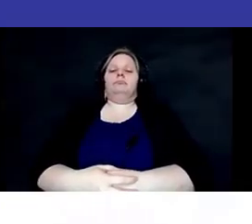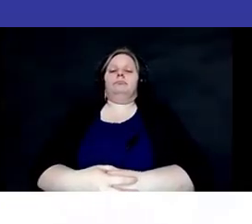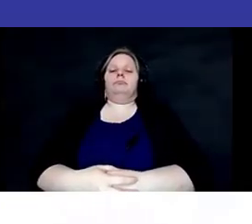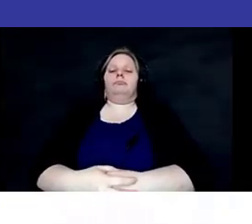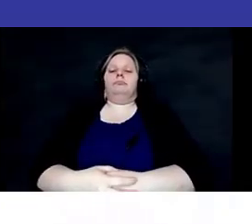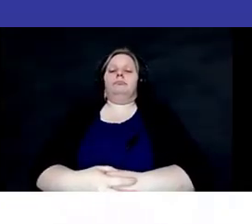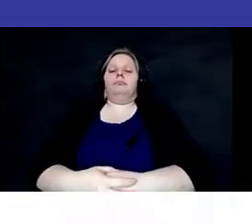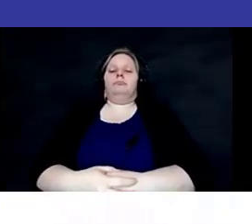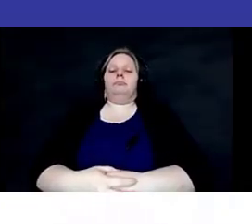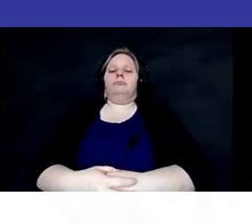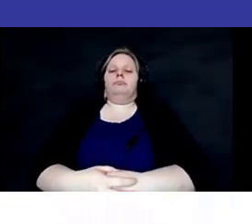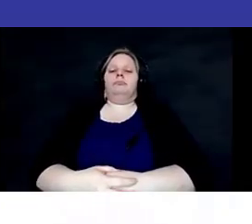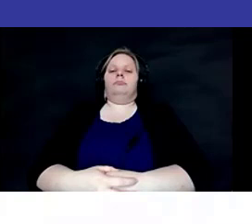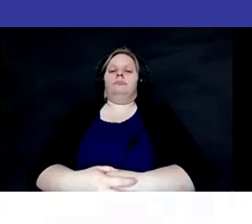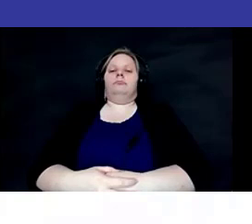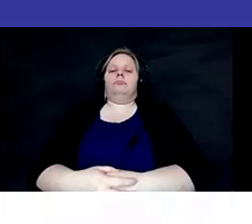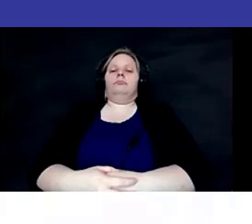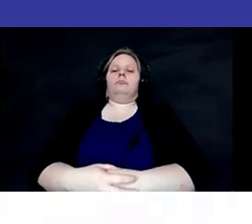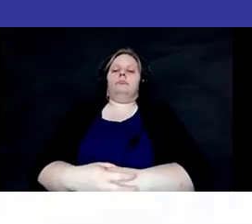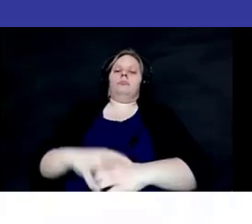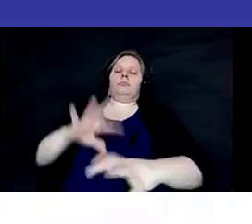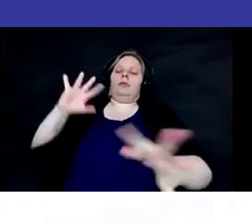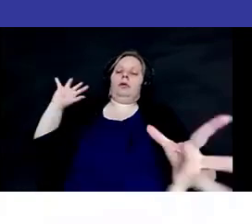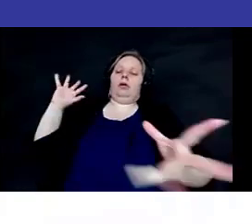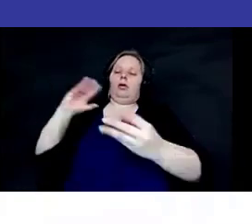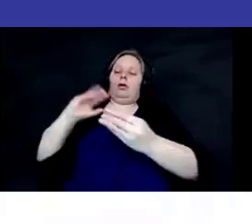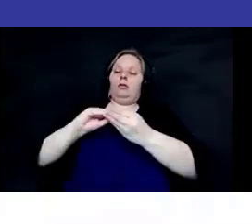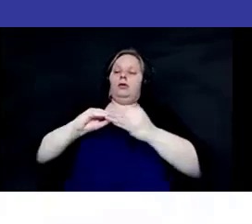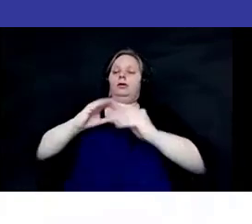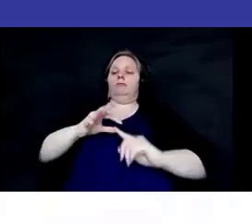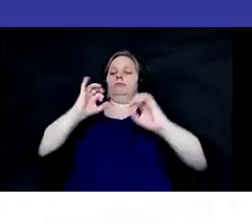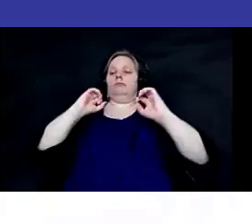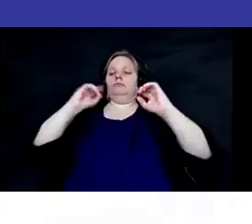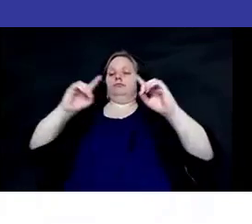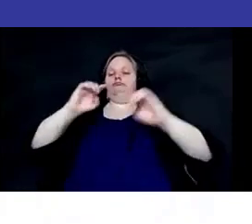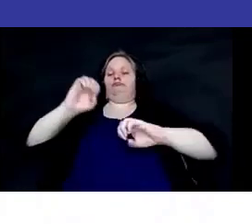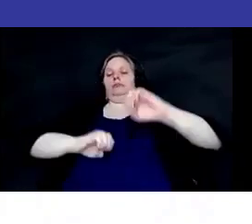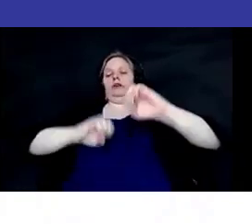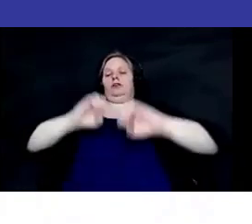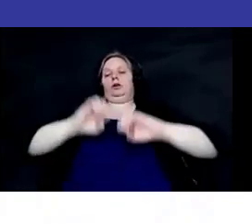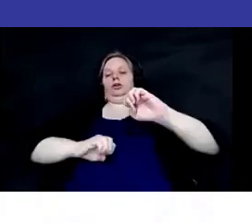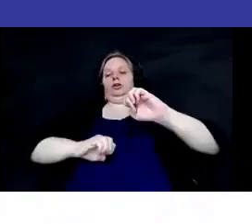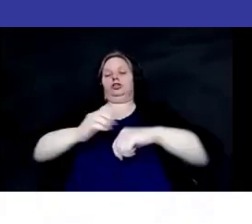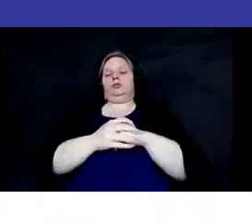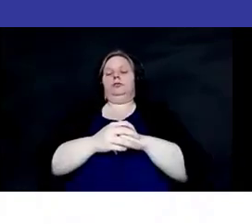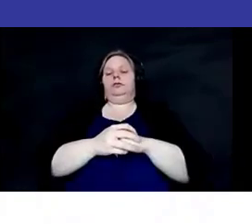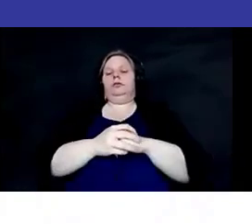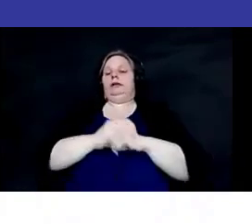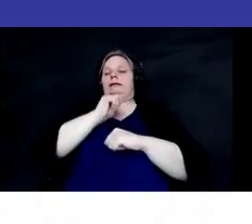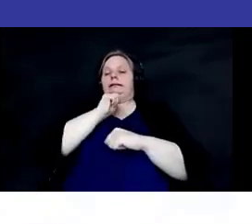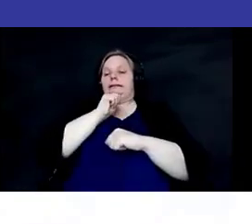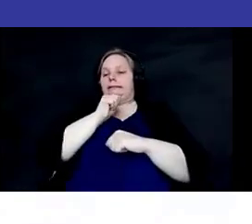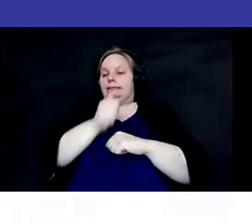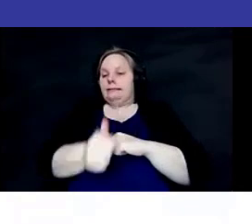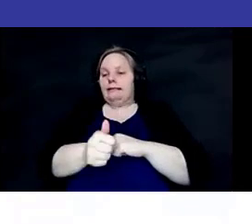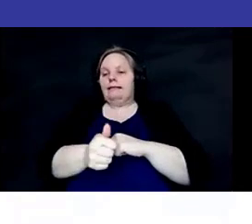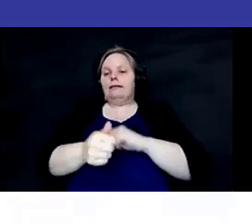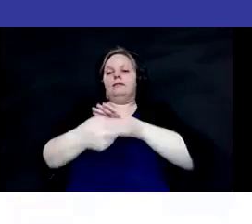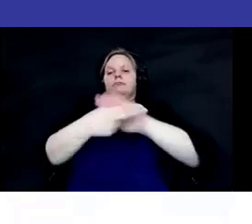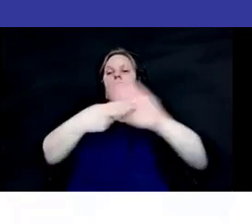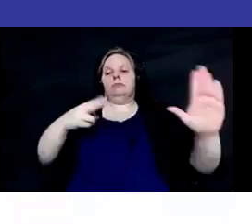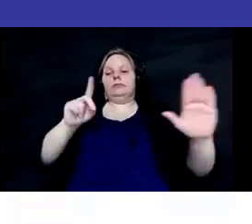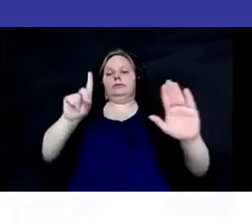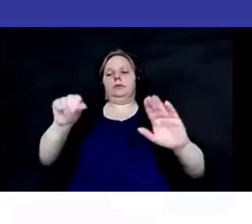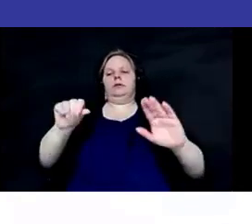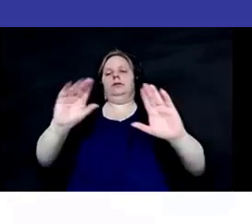A comprehensive special education evaluation is not and should not be disability category